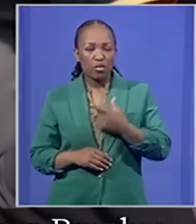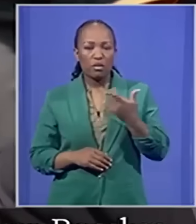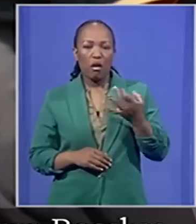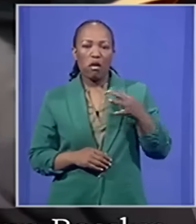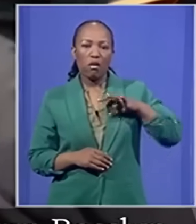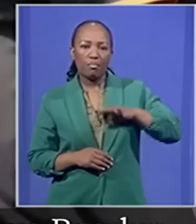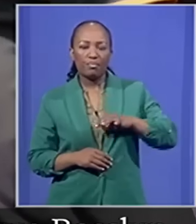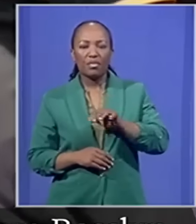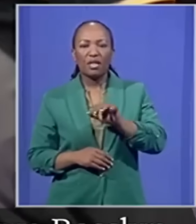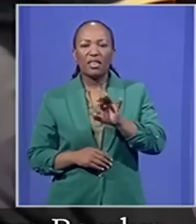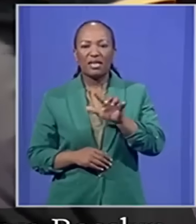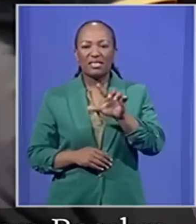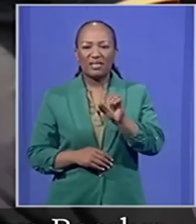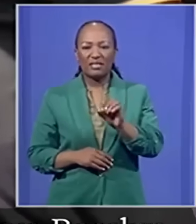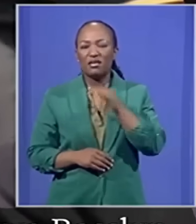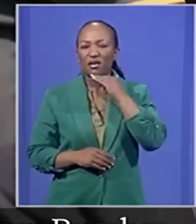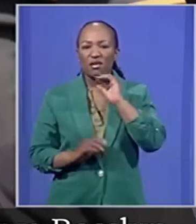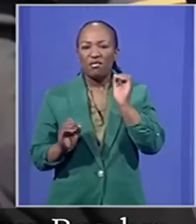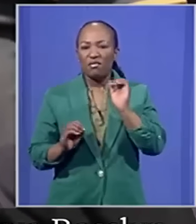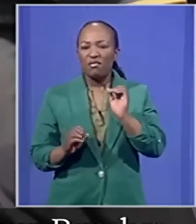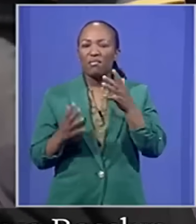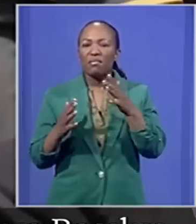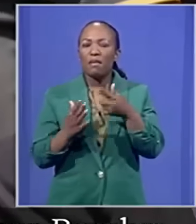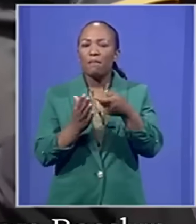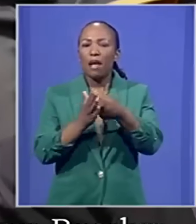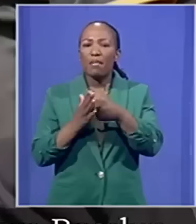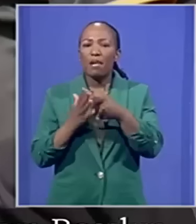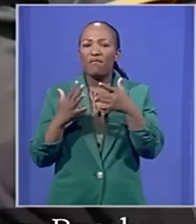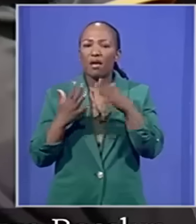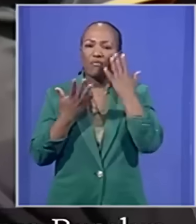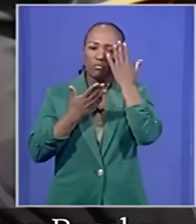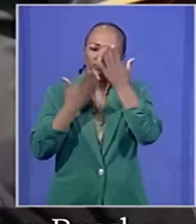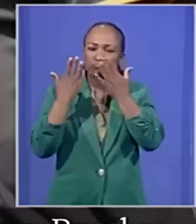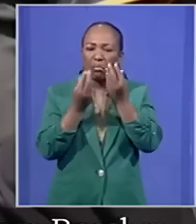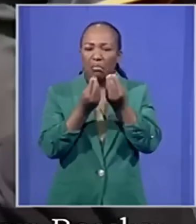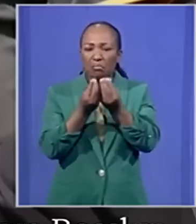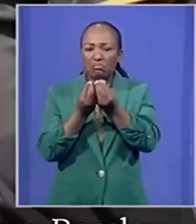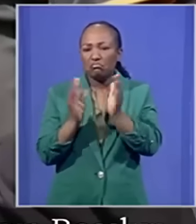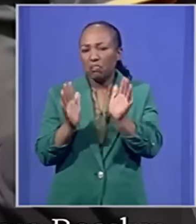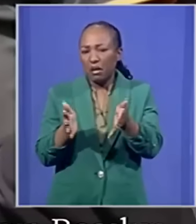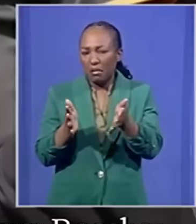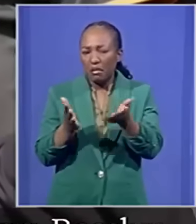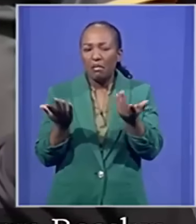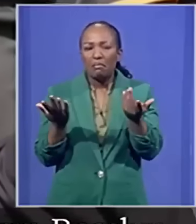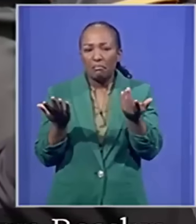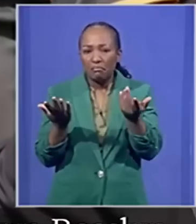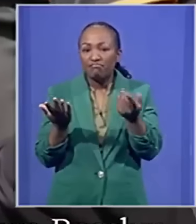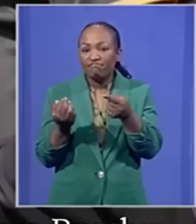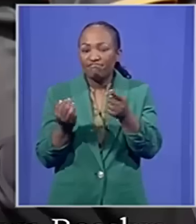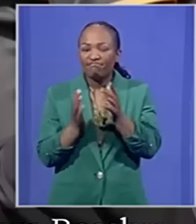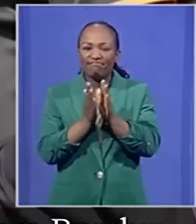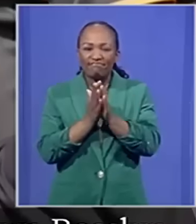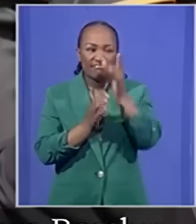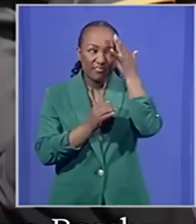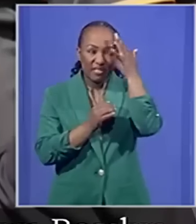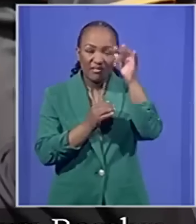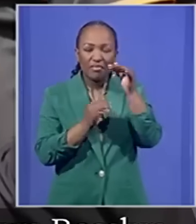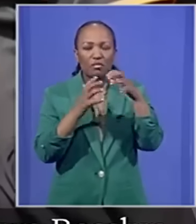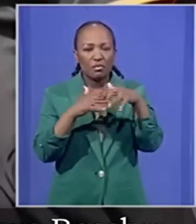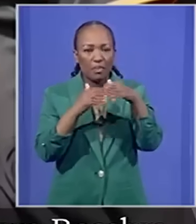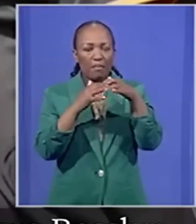enough 370 ke reka ka yona cosmetic mara I enough so re ka gopela gore at least government e gone create more jobs